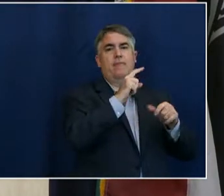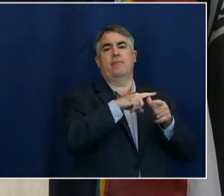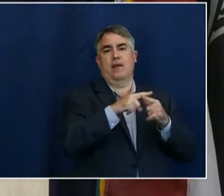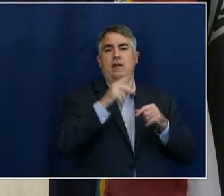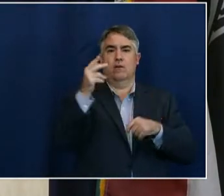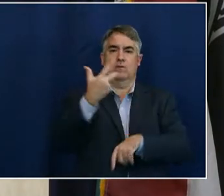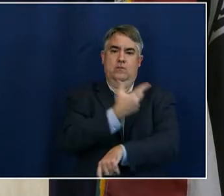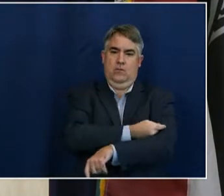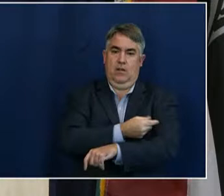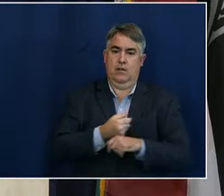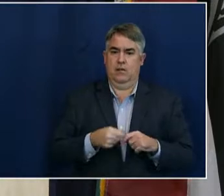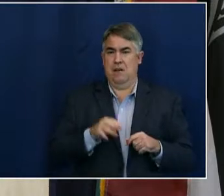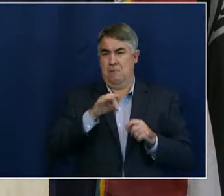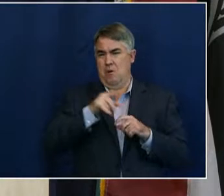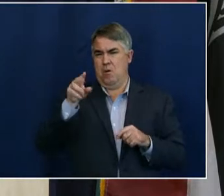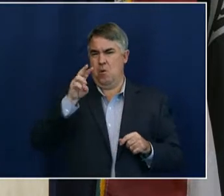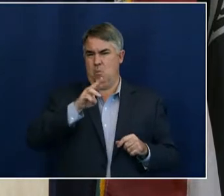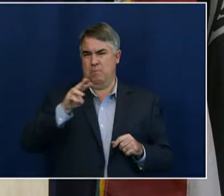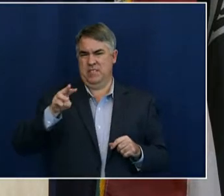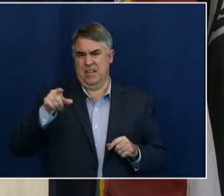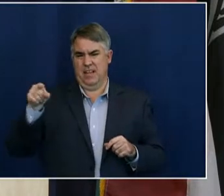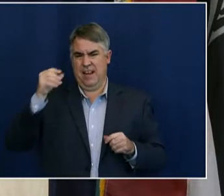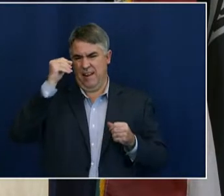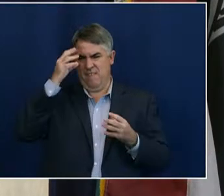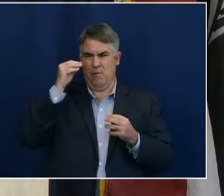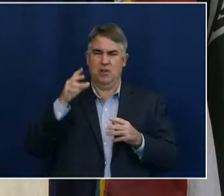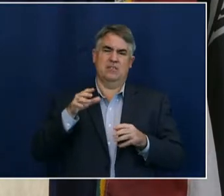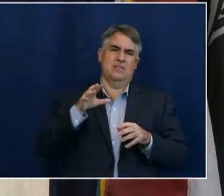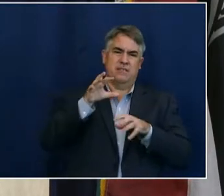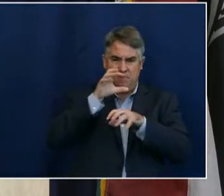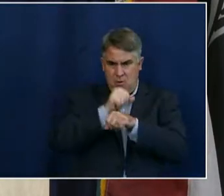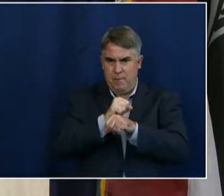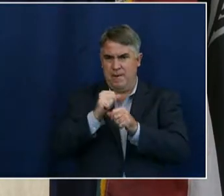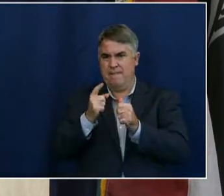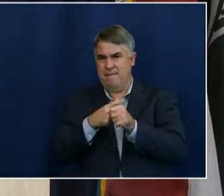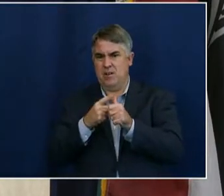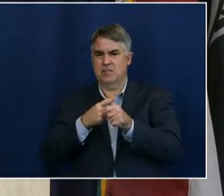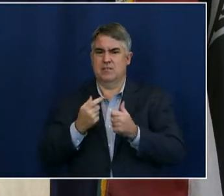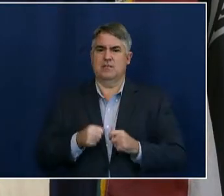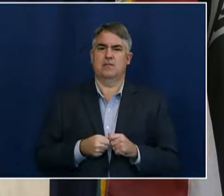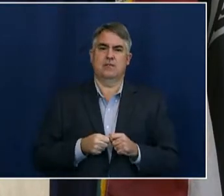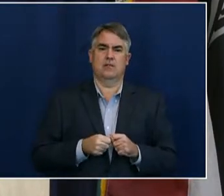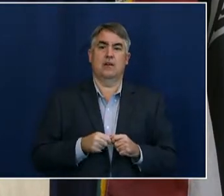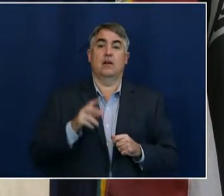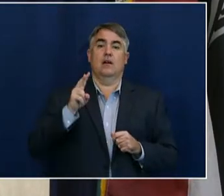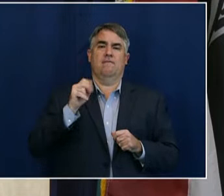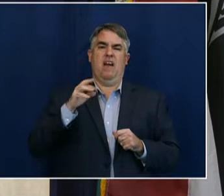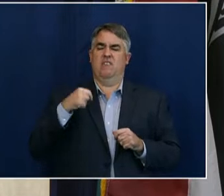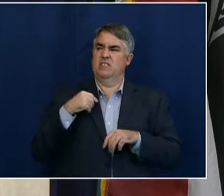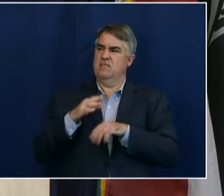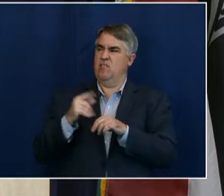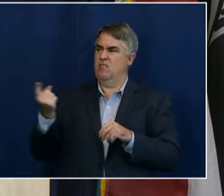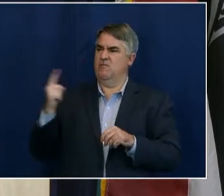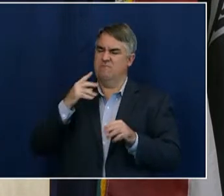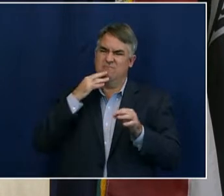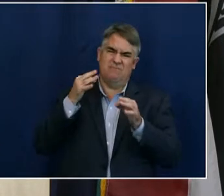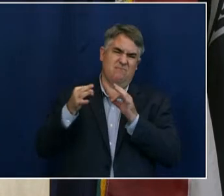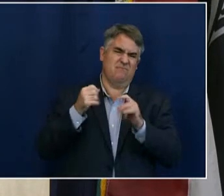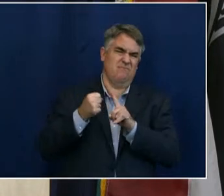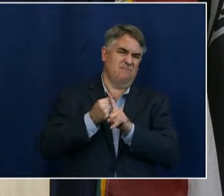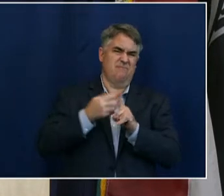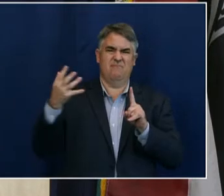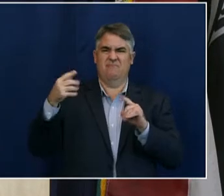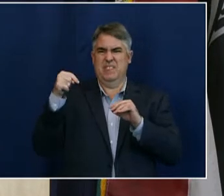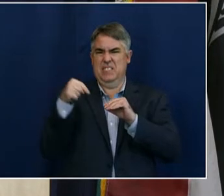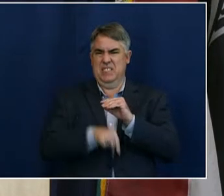vaccinationsuperstationsd.com where you can make your appointment. And again, Supervisor Vargas will walk you through the map, the interactive nature, and